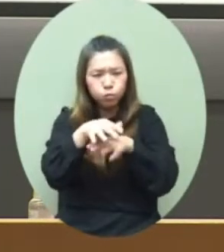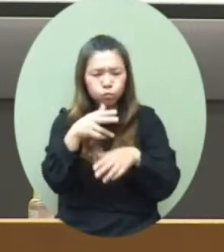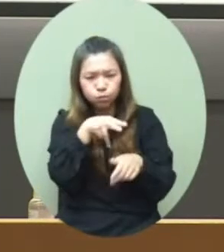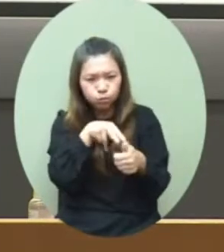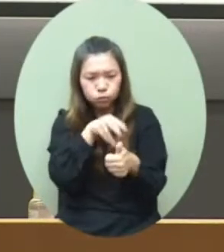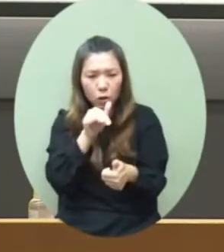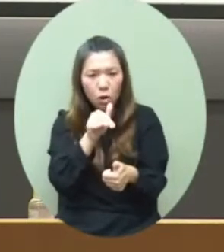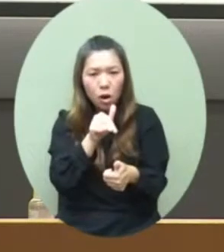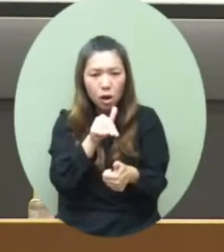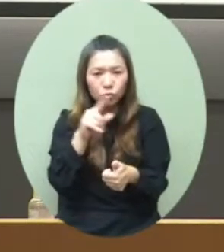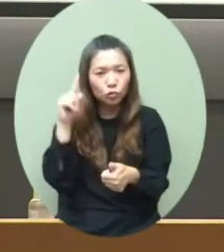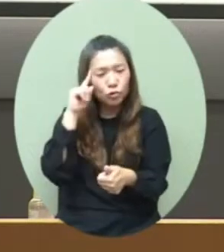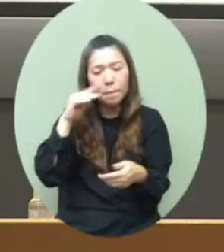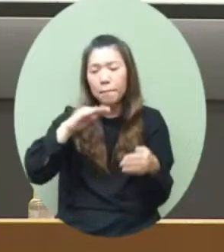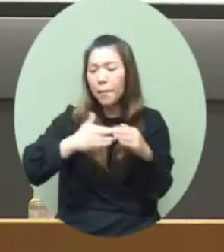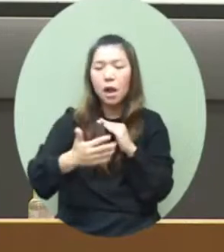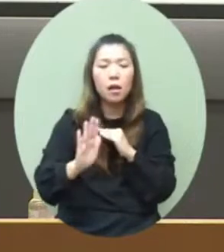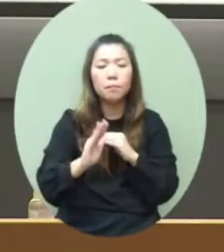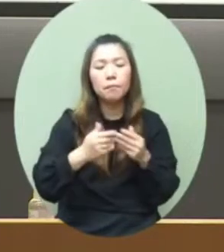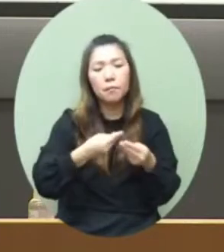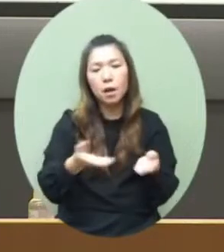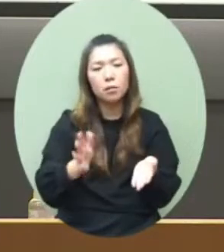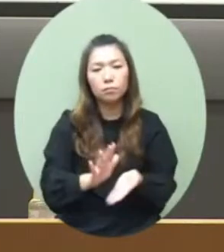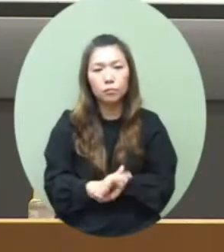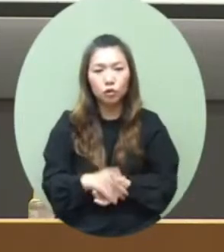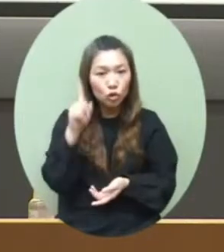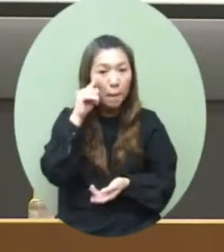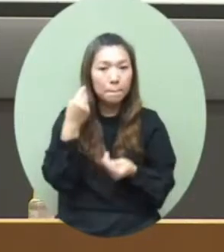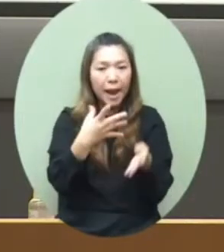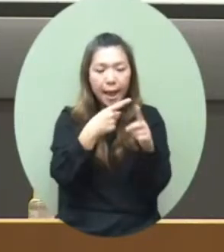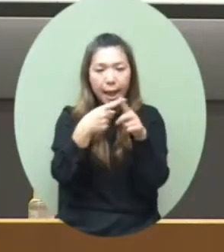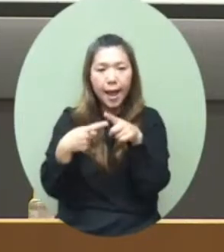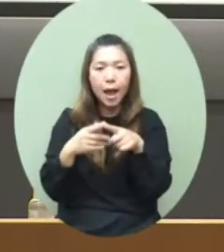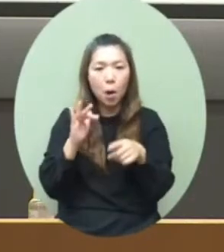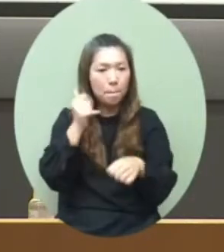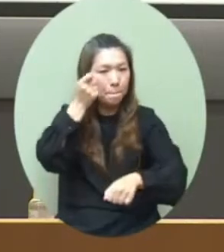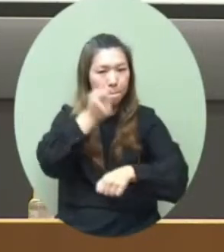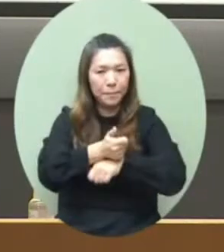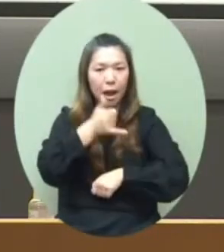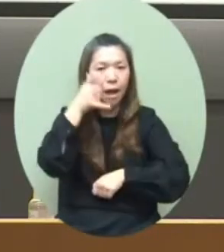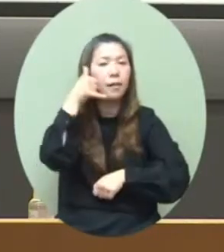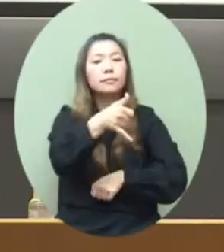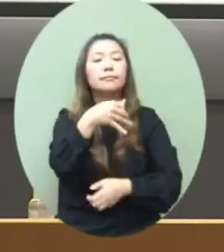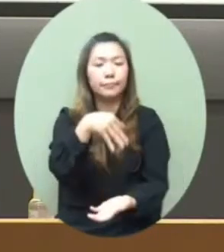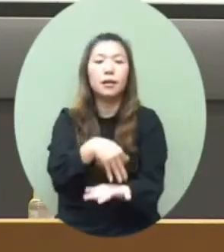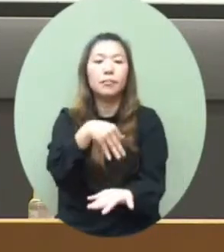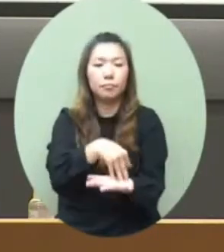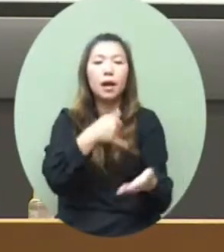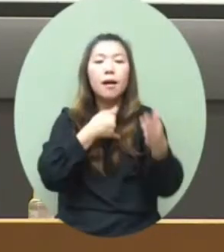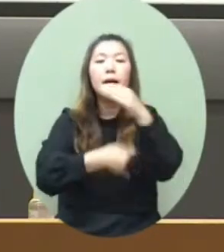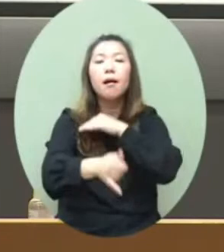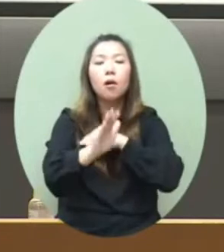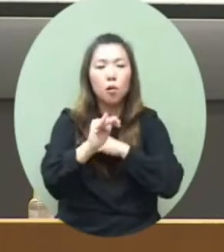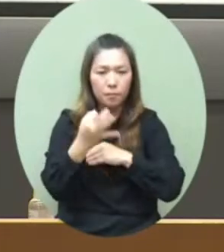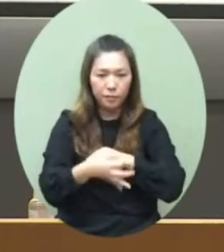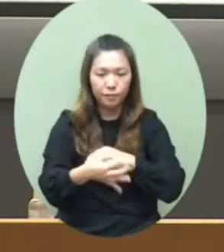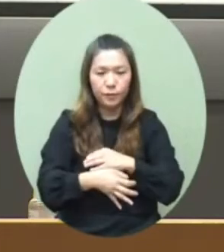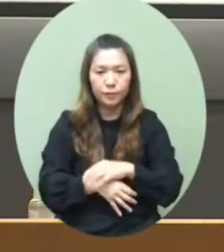come as long as the venue permits.